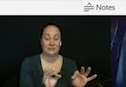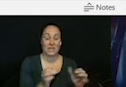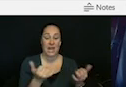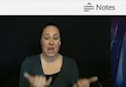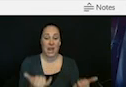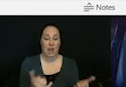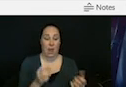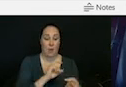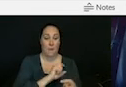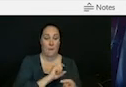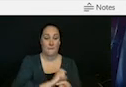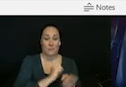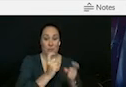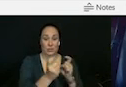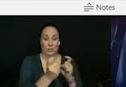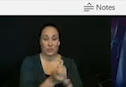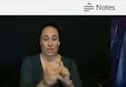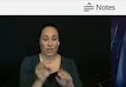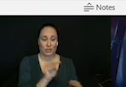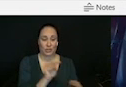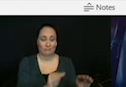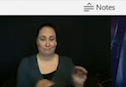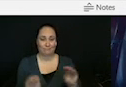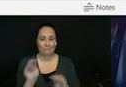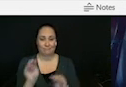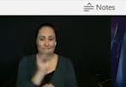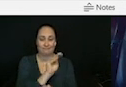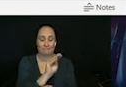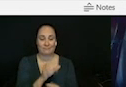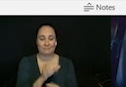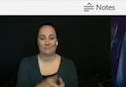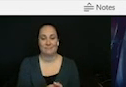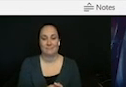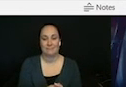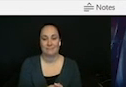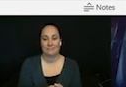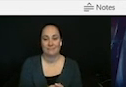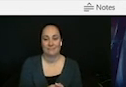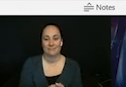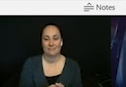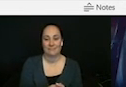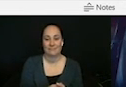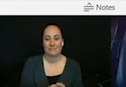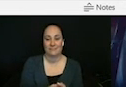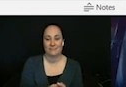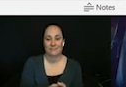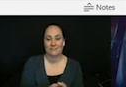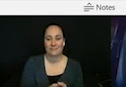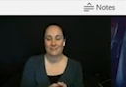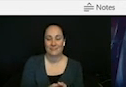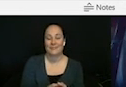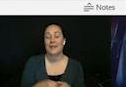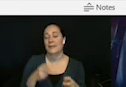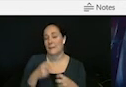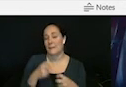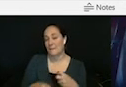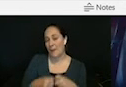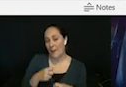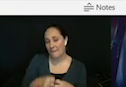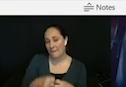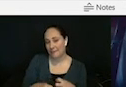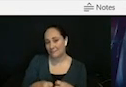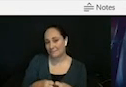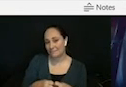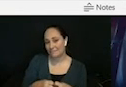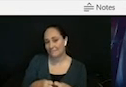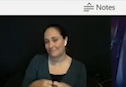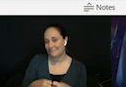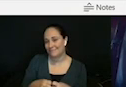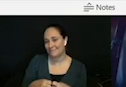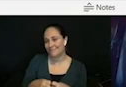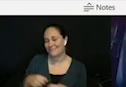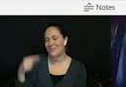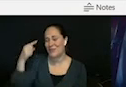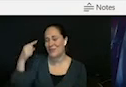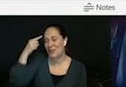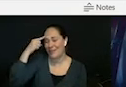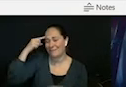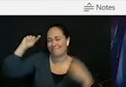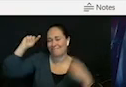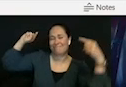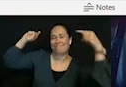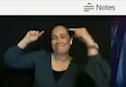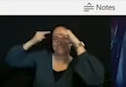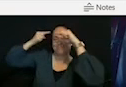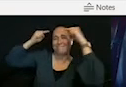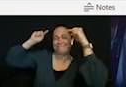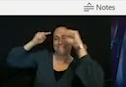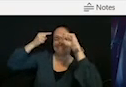is, was the electron there at some previous time? You see, the problem here is it makes your head hurt. So